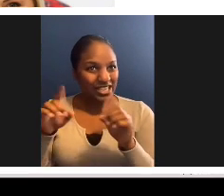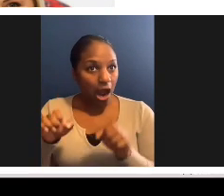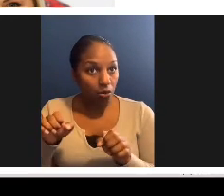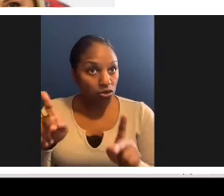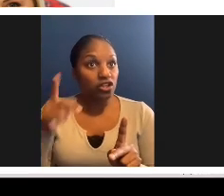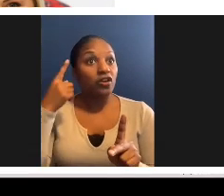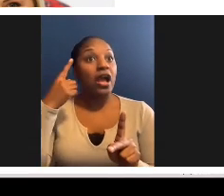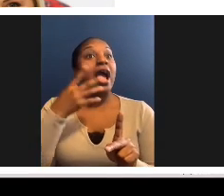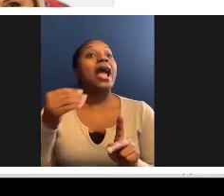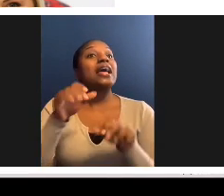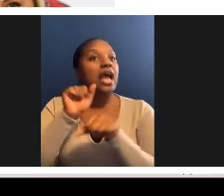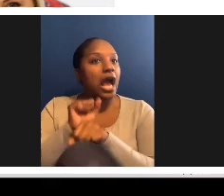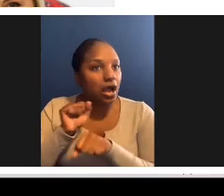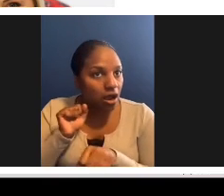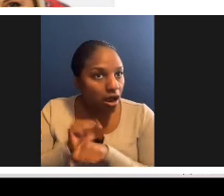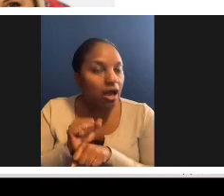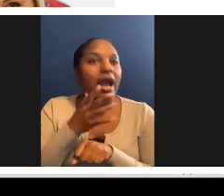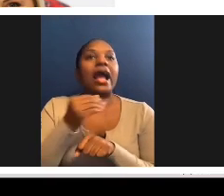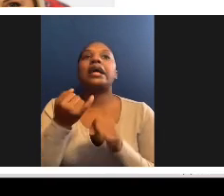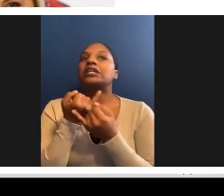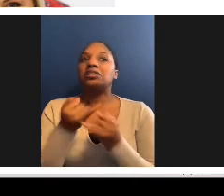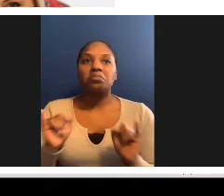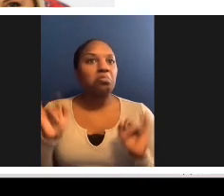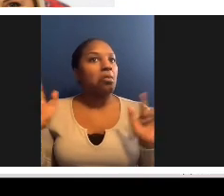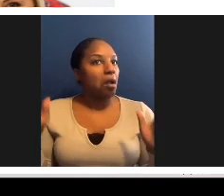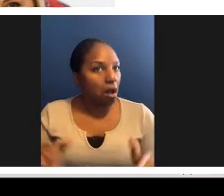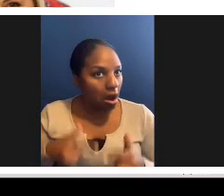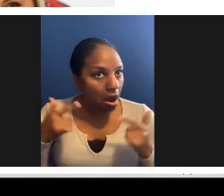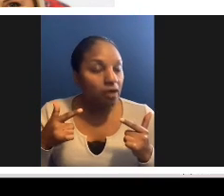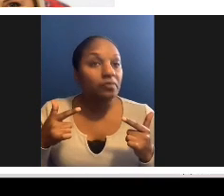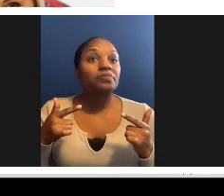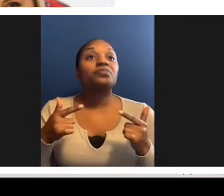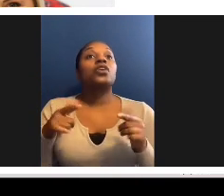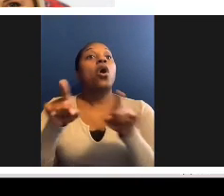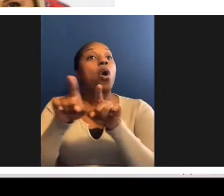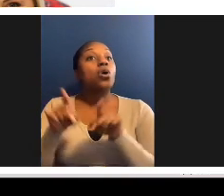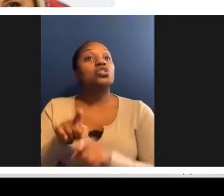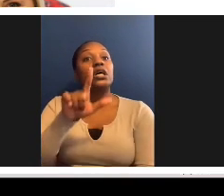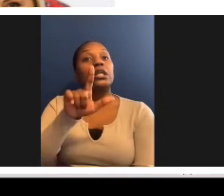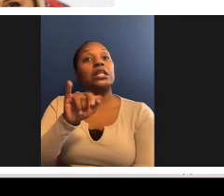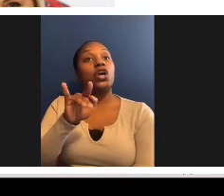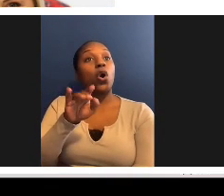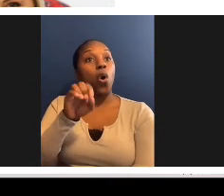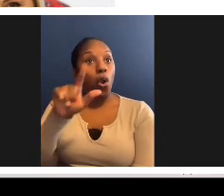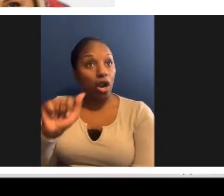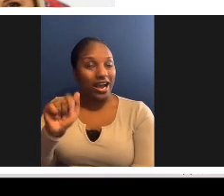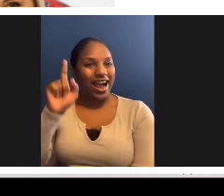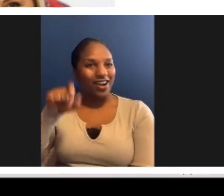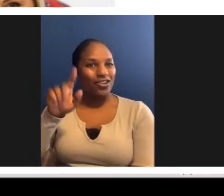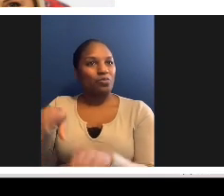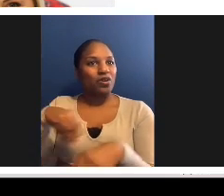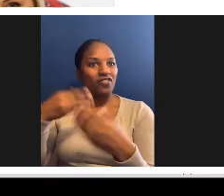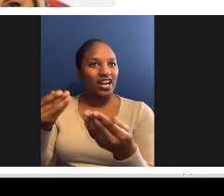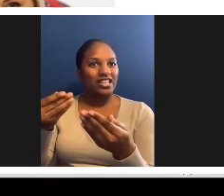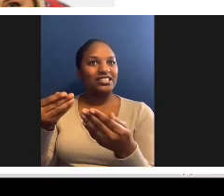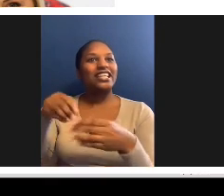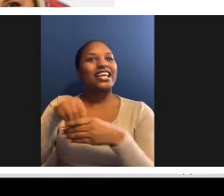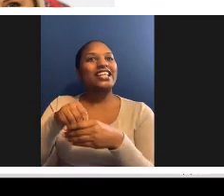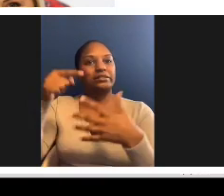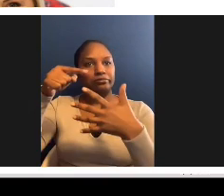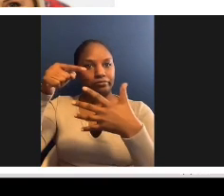for employment, independent living. And then also WIOA states that we have to provide in the 5 areas: